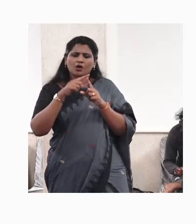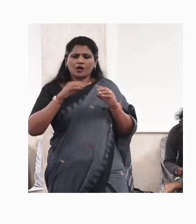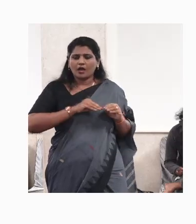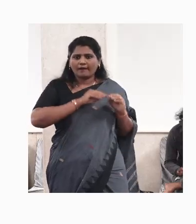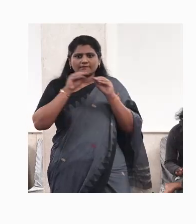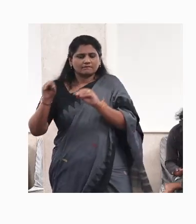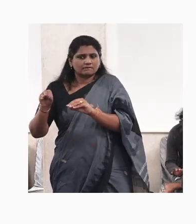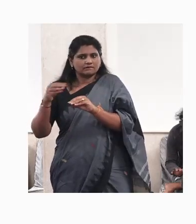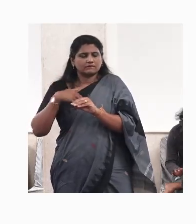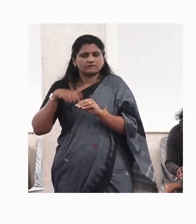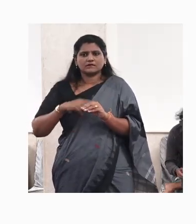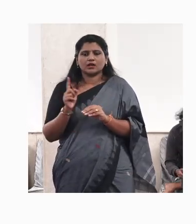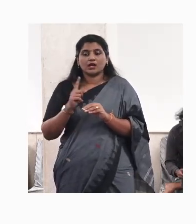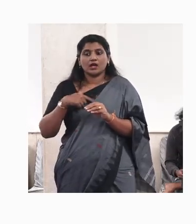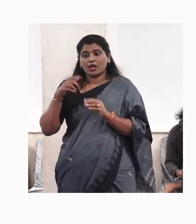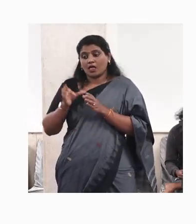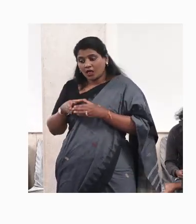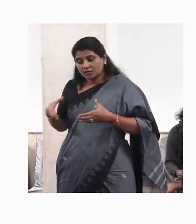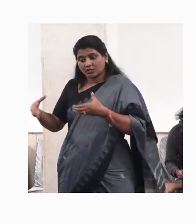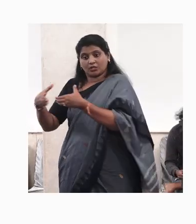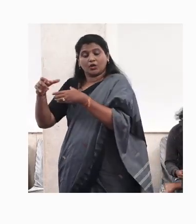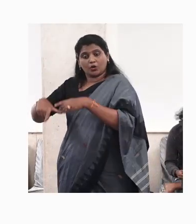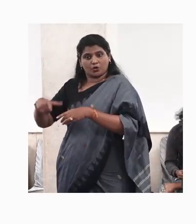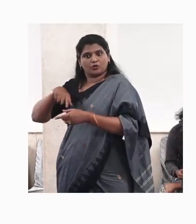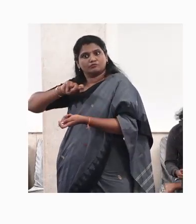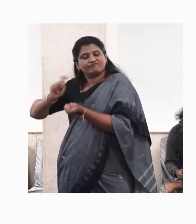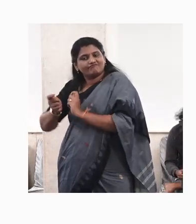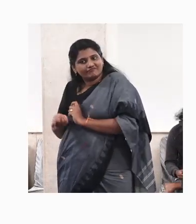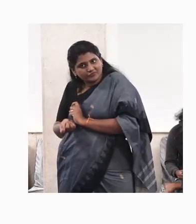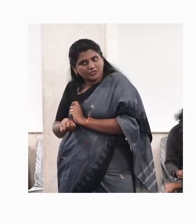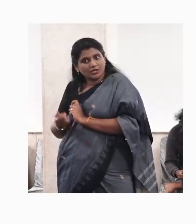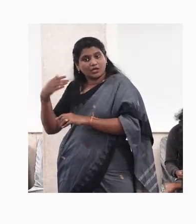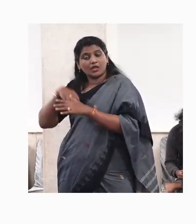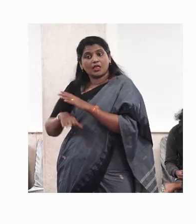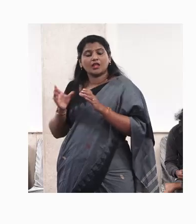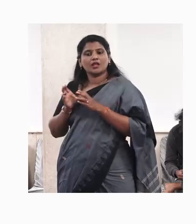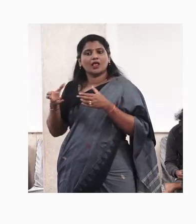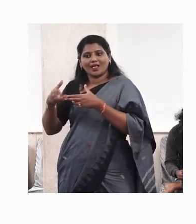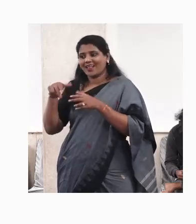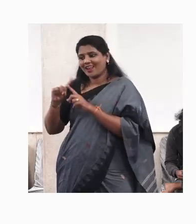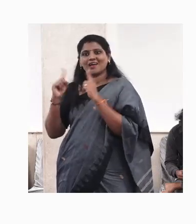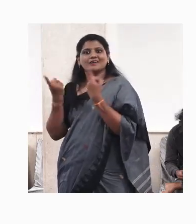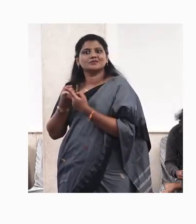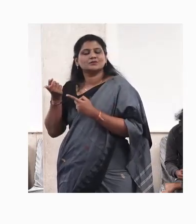things for me was when I saw changes in the group dynamics that we were working with in the classroom itself. And this was also at a point where I